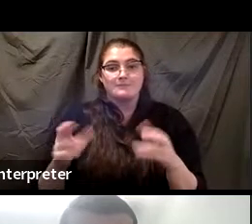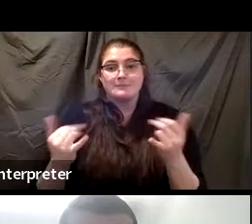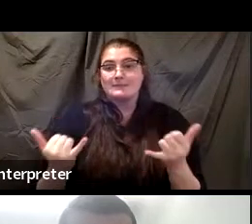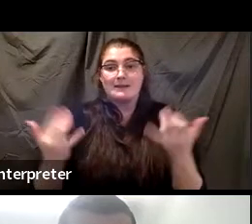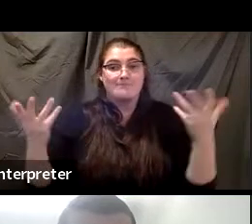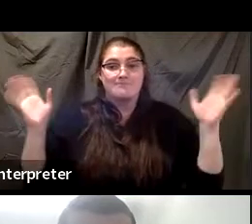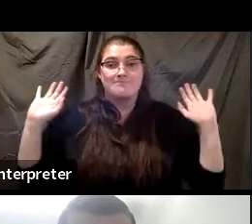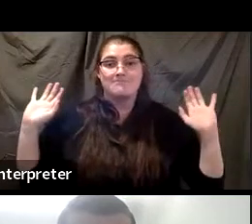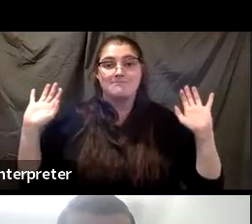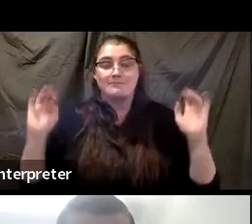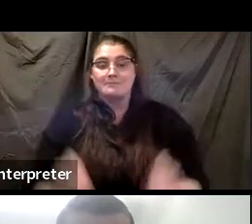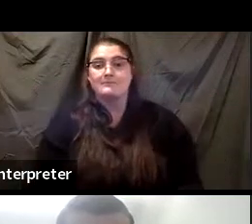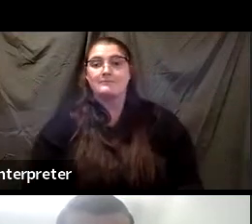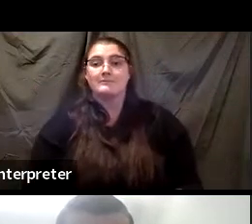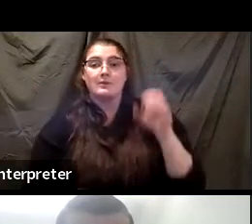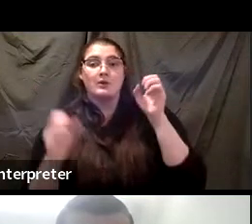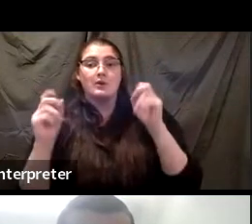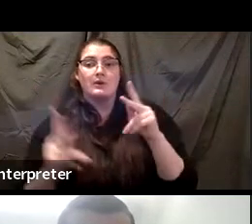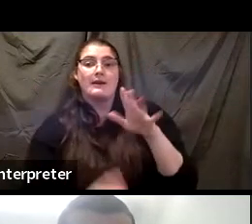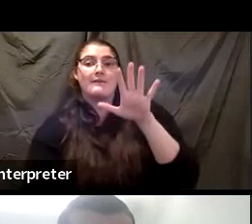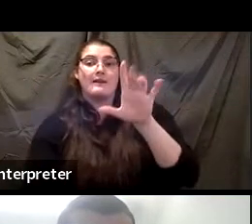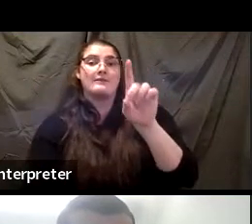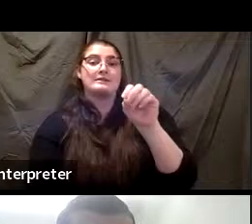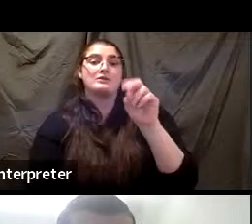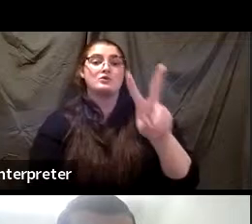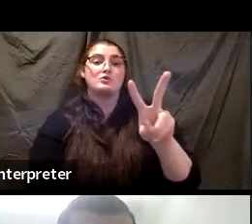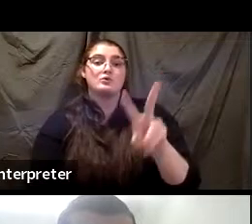Okay. 5D02.